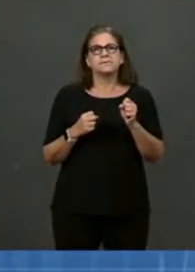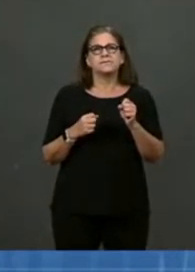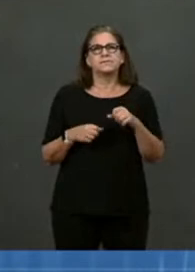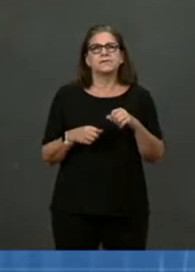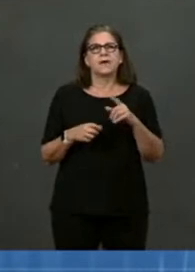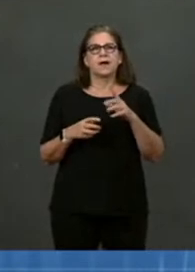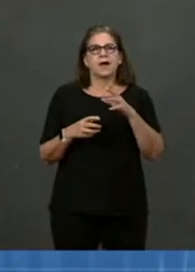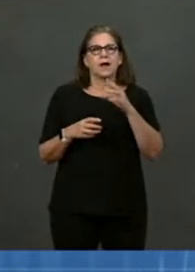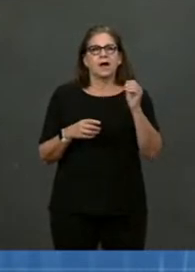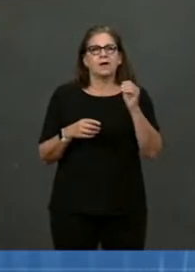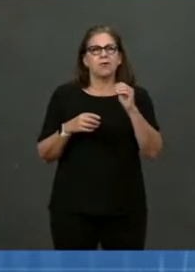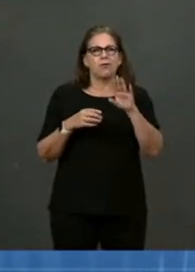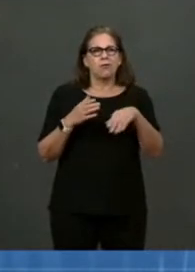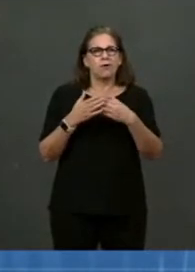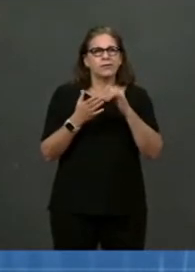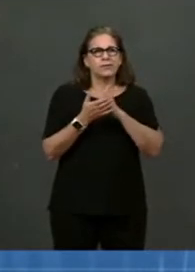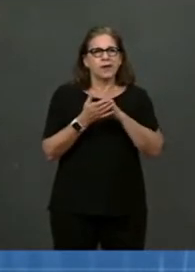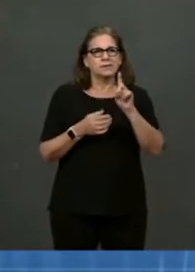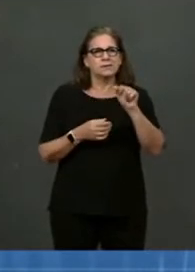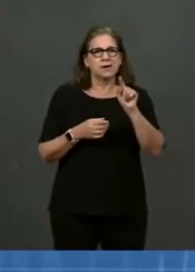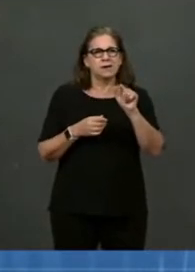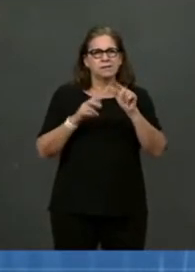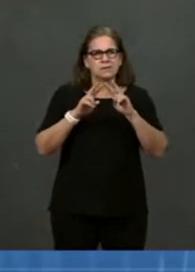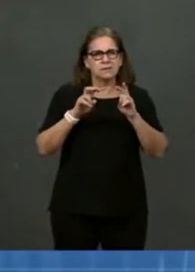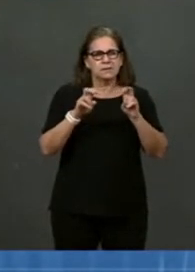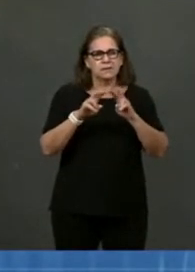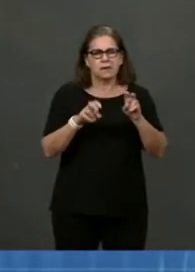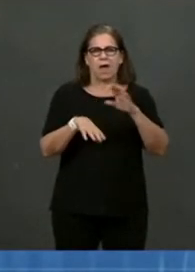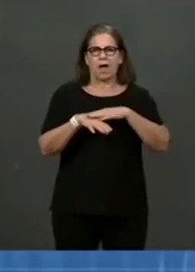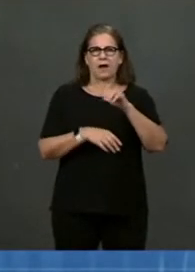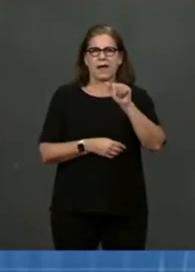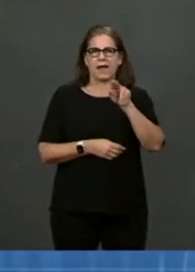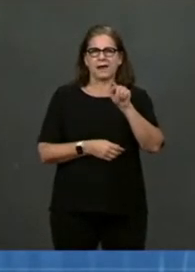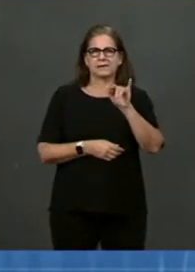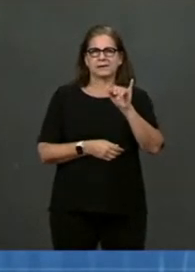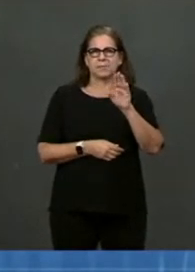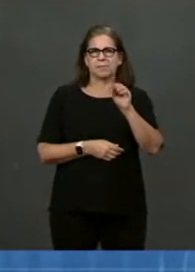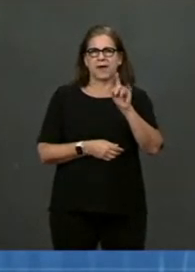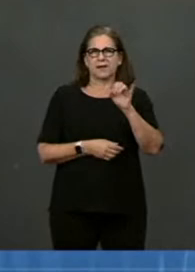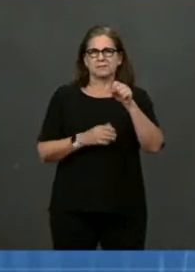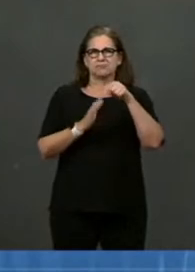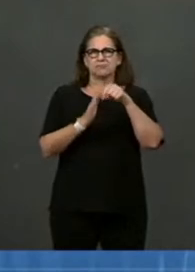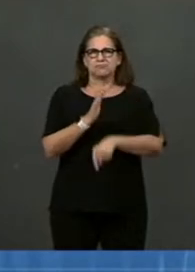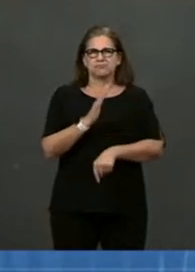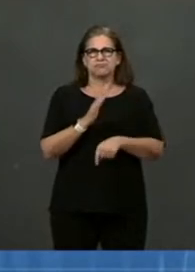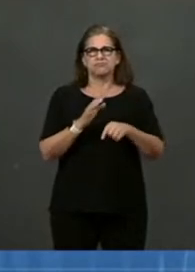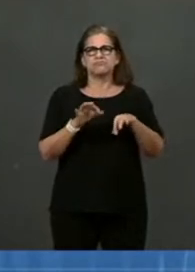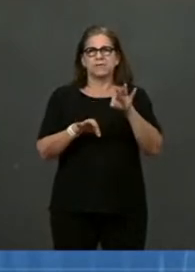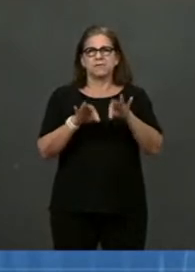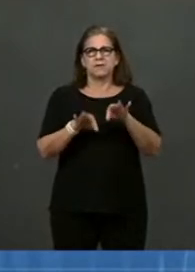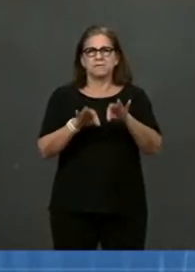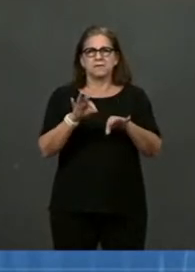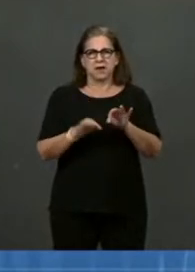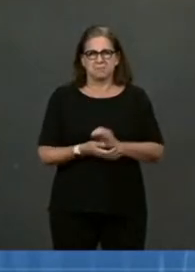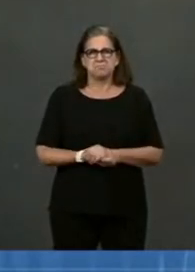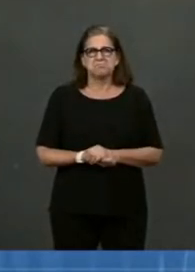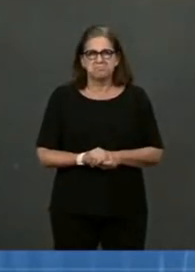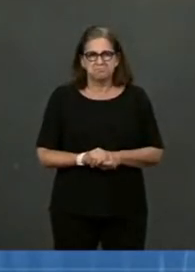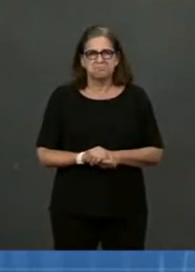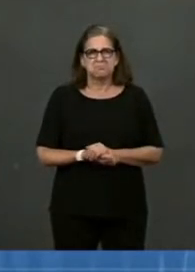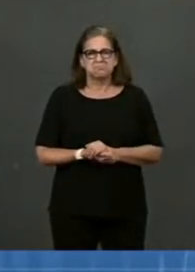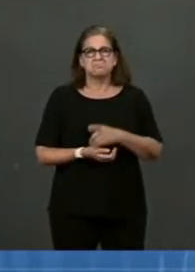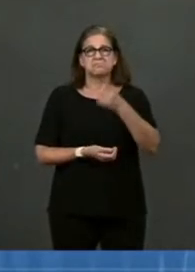titer. Now let's take a look at that in more detail. Next slide. This slide is a bit busy, but if you look at the very top